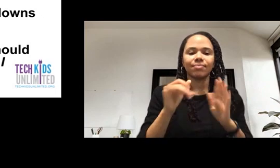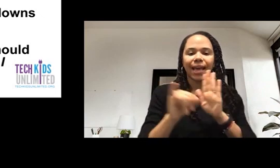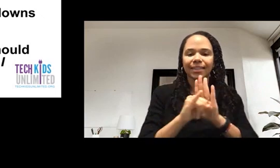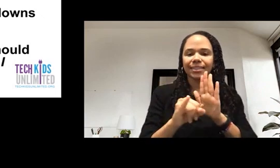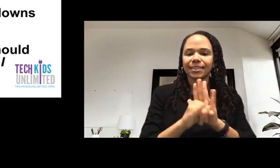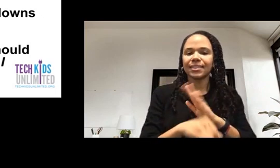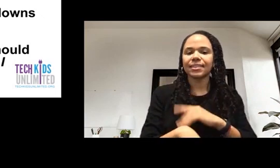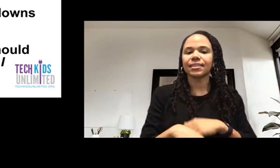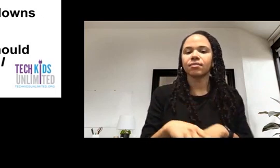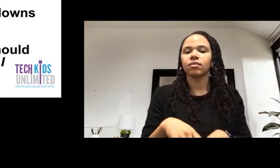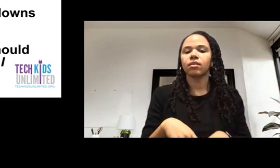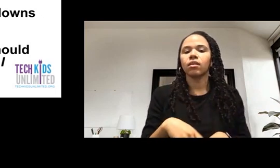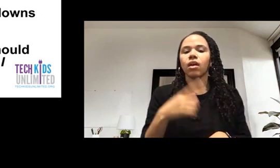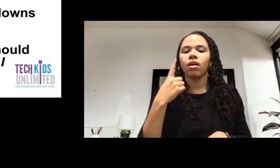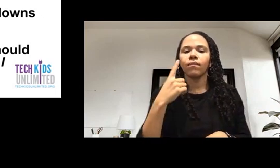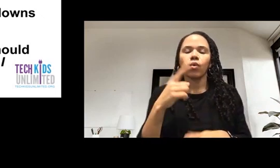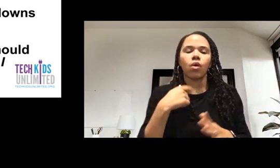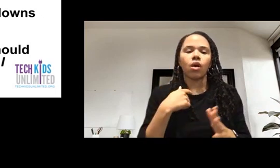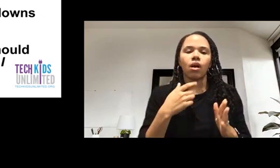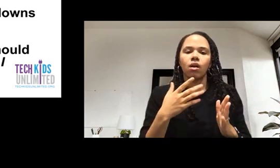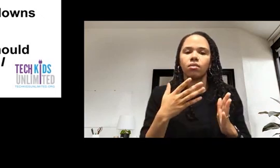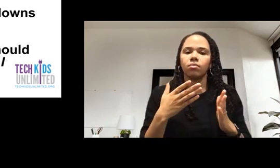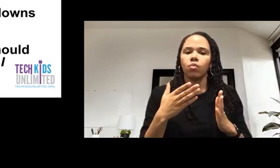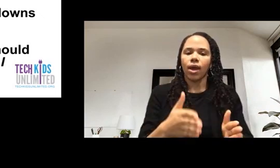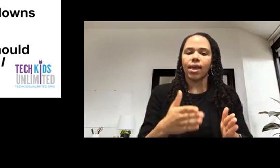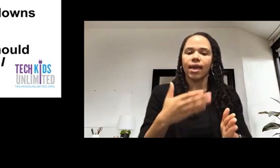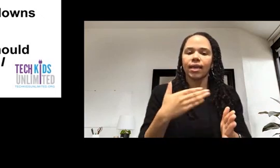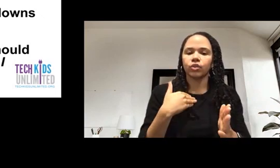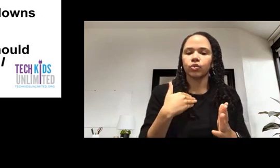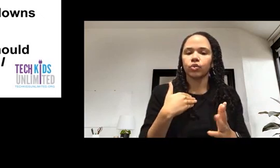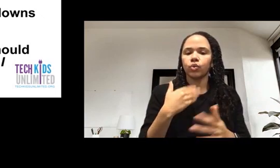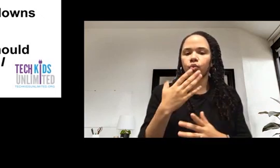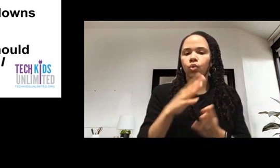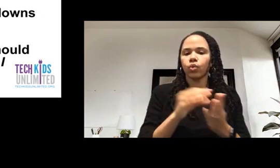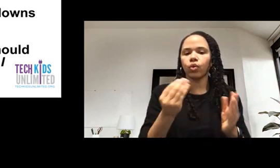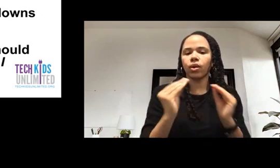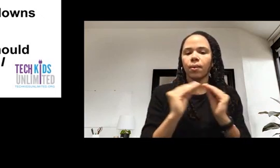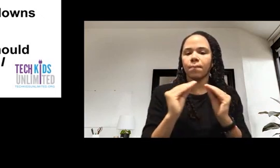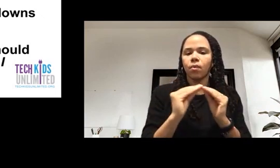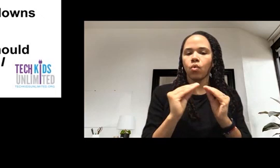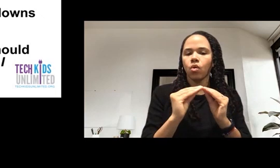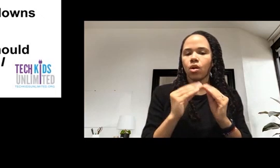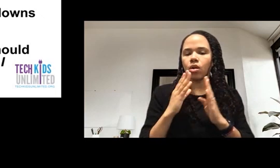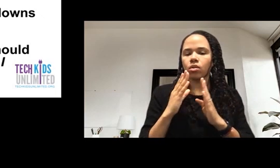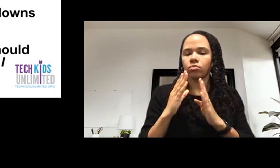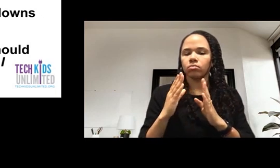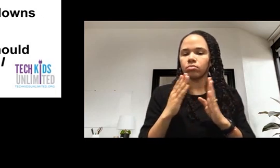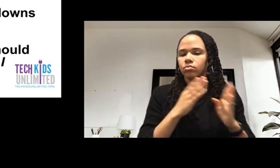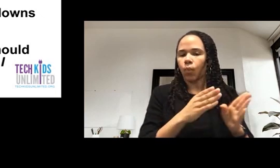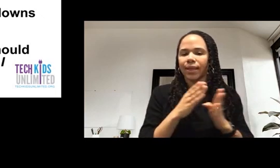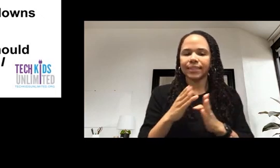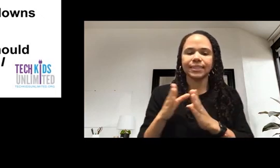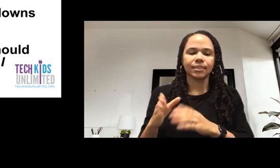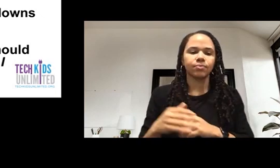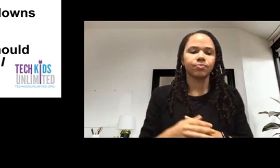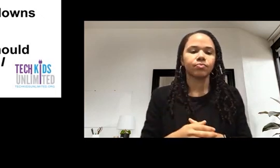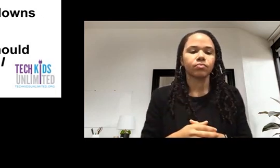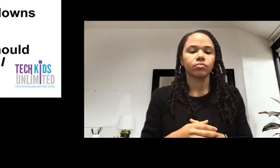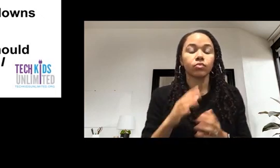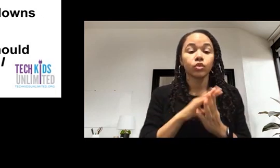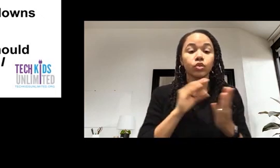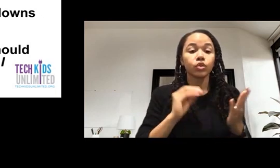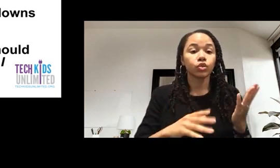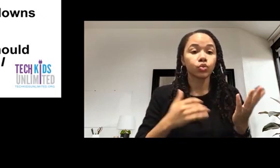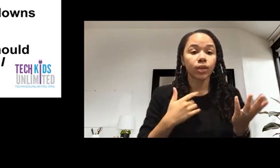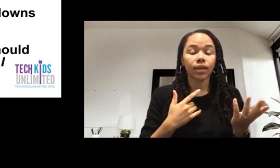better learning outcomes. This is a quote from a student with autism who was asked how he would define autism